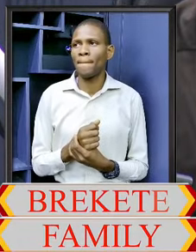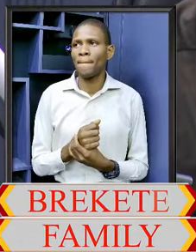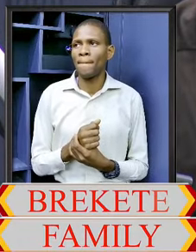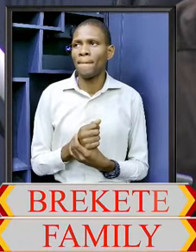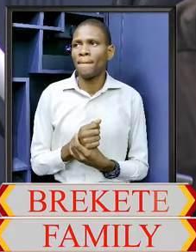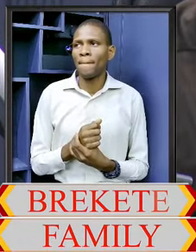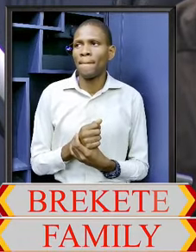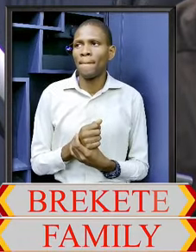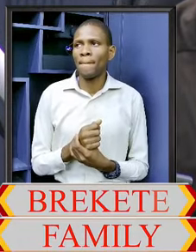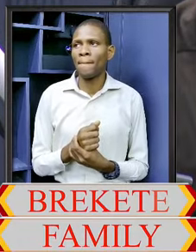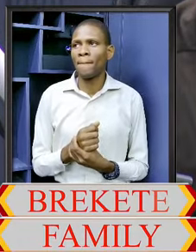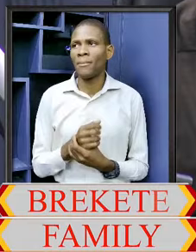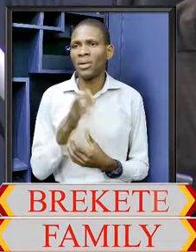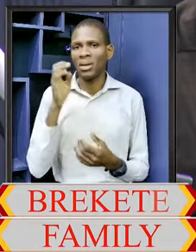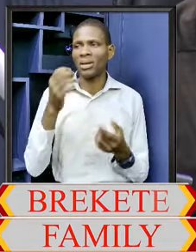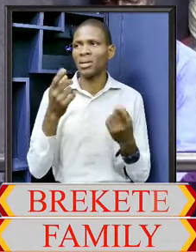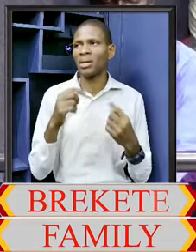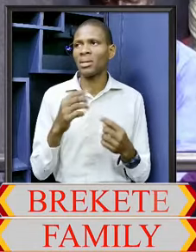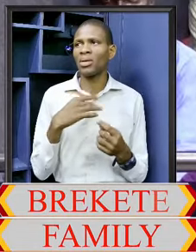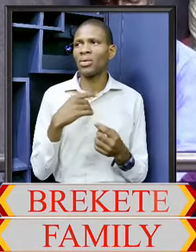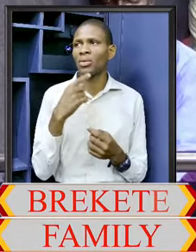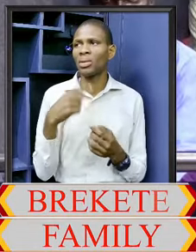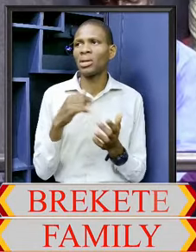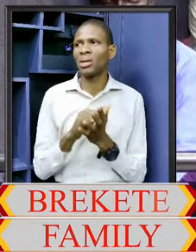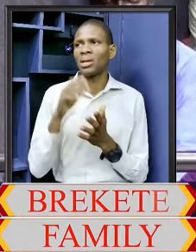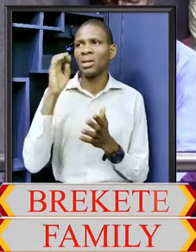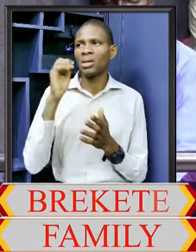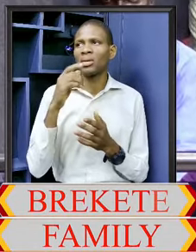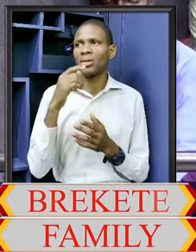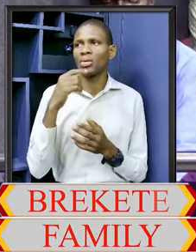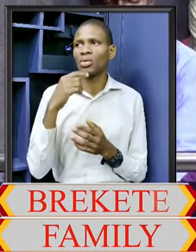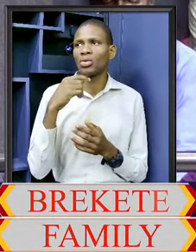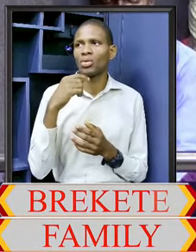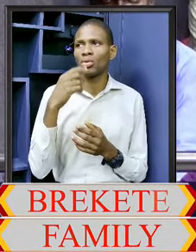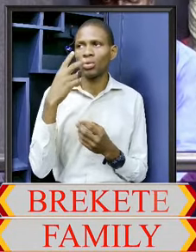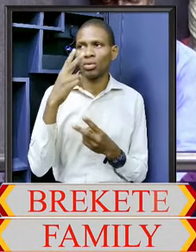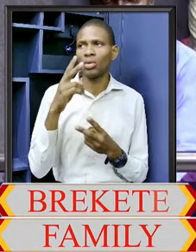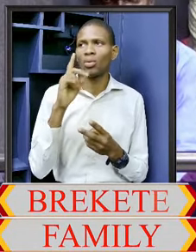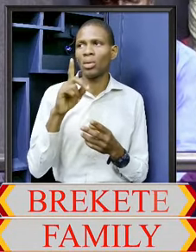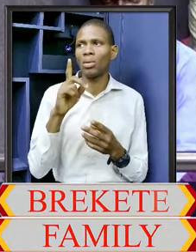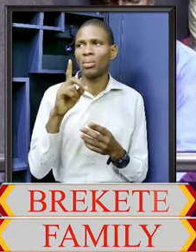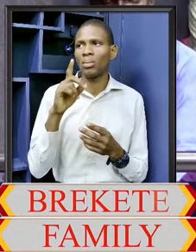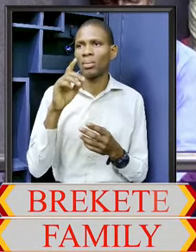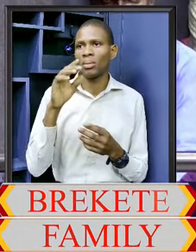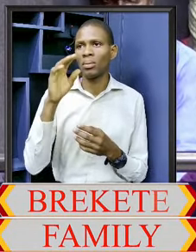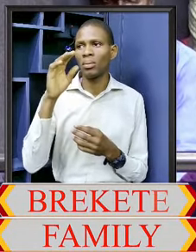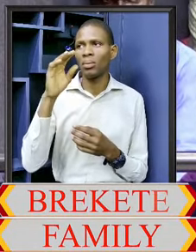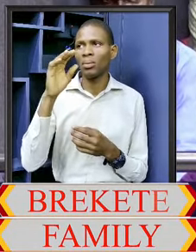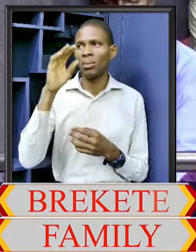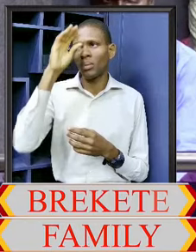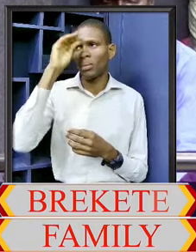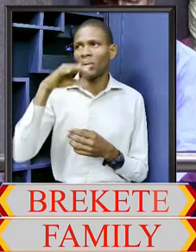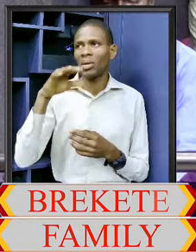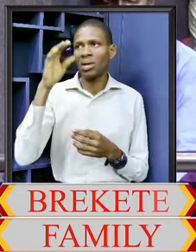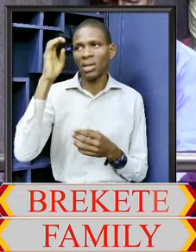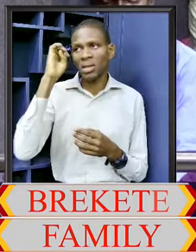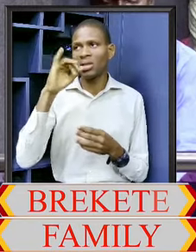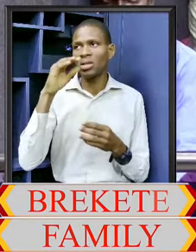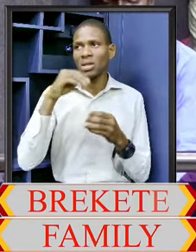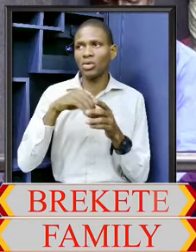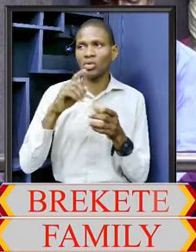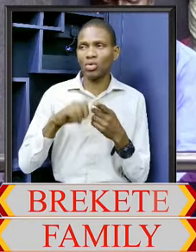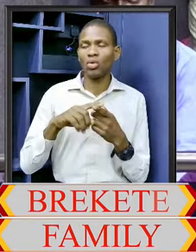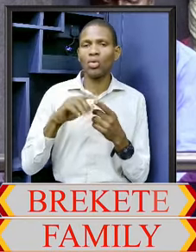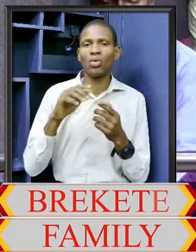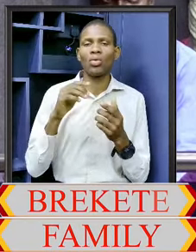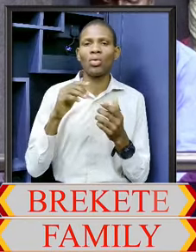home. So when he now came back, I now told him that he saw somebody that he said that he's into car